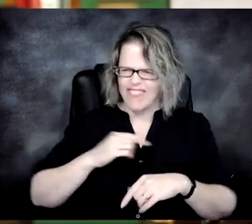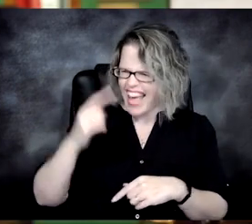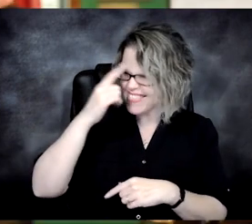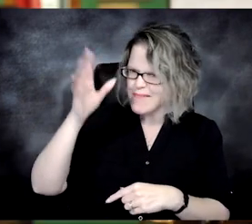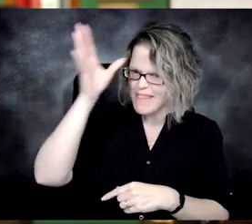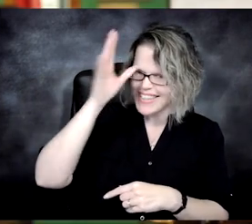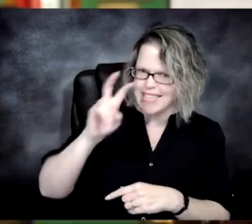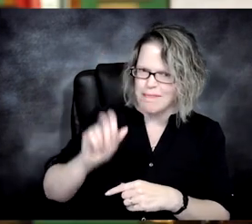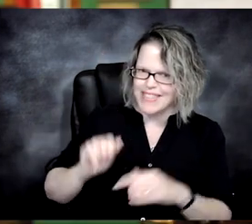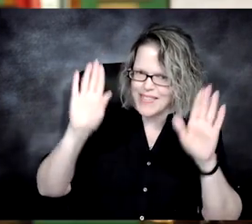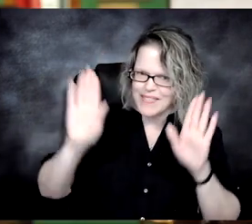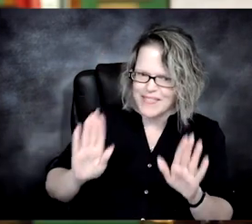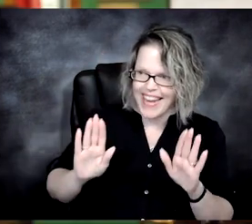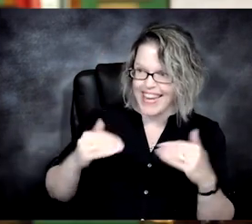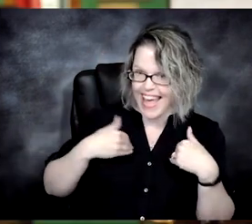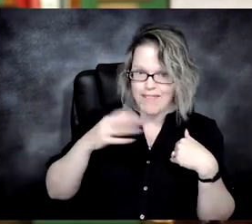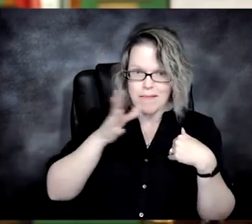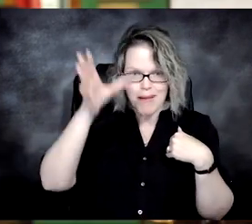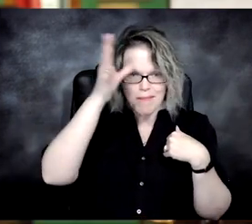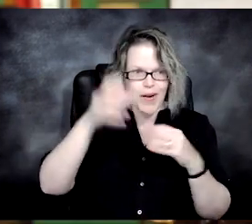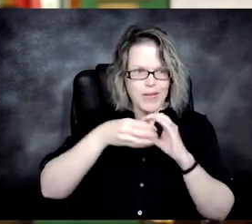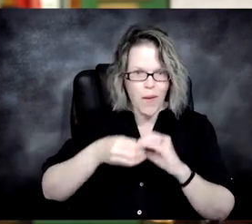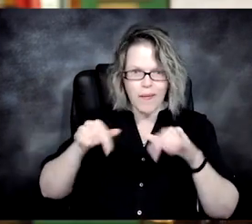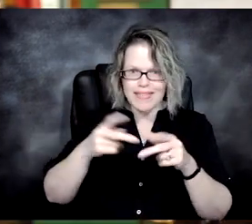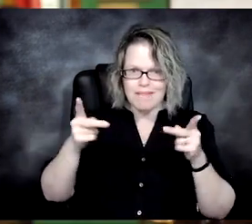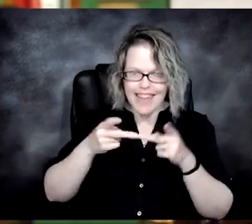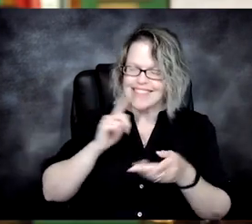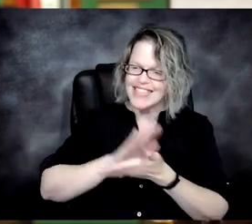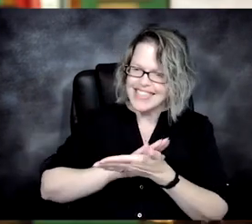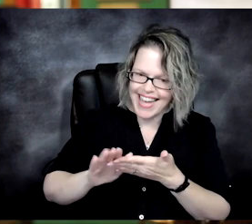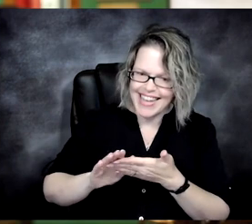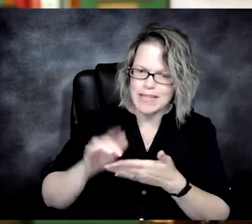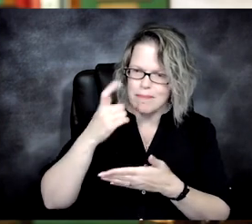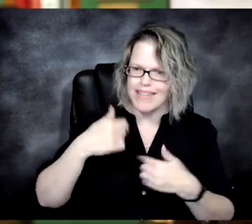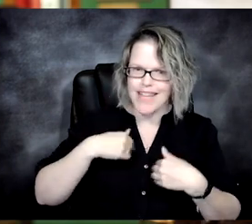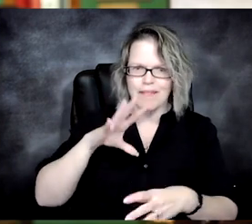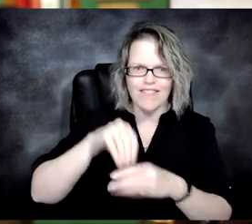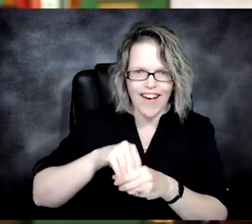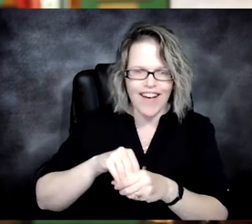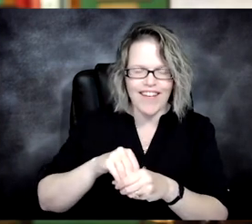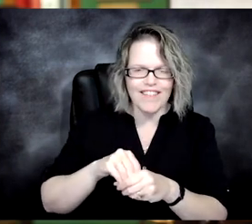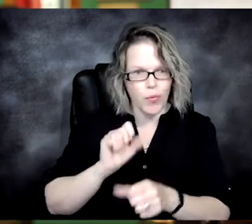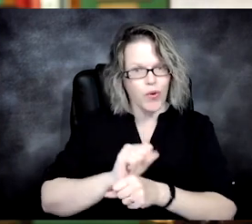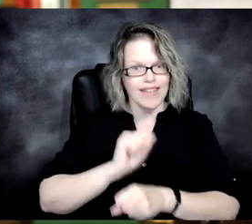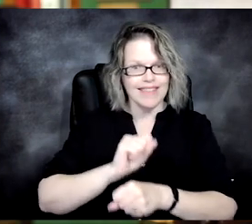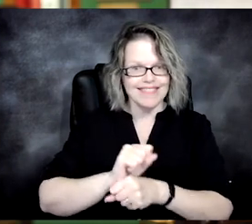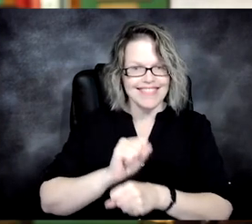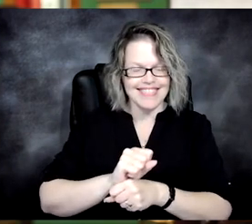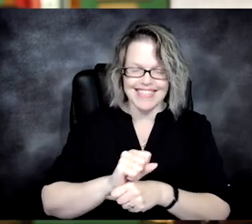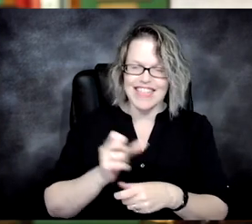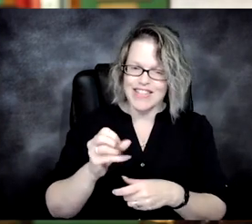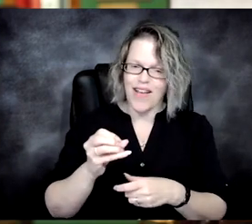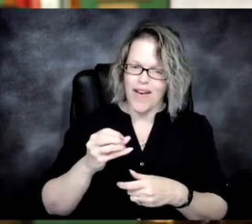great. Having my parents own the place is really nice because it gets me involved in the workforce. So I kind of